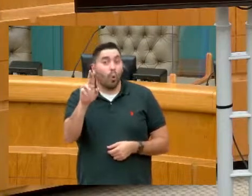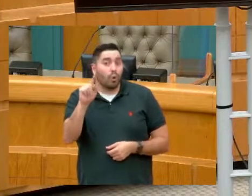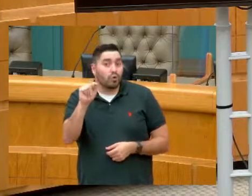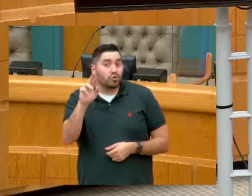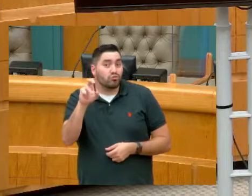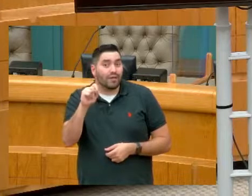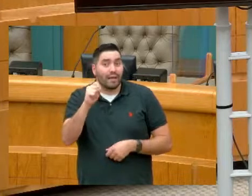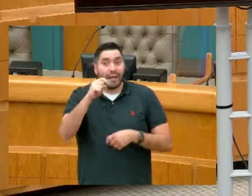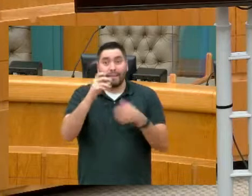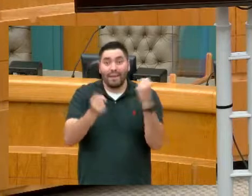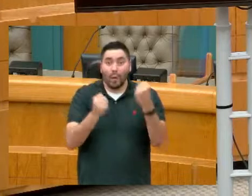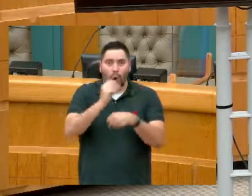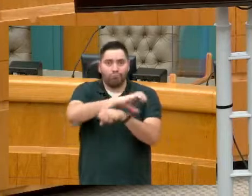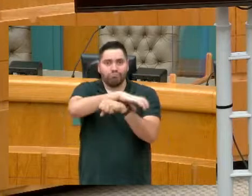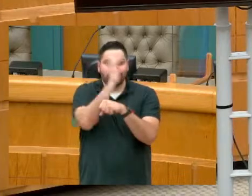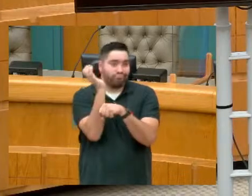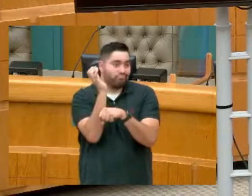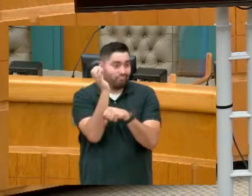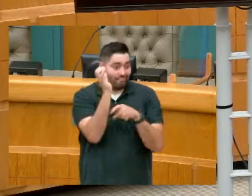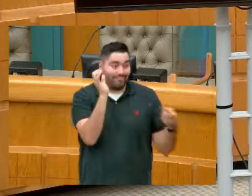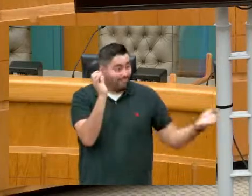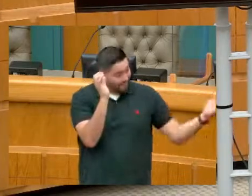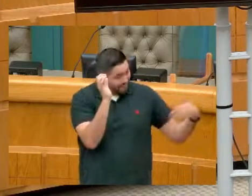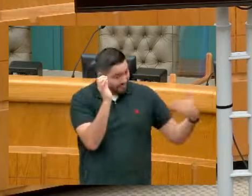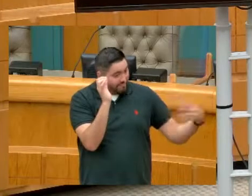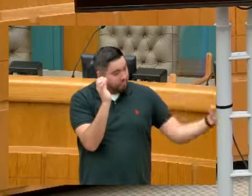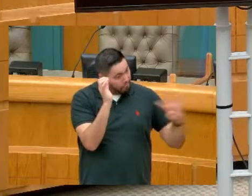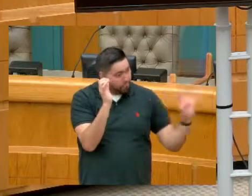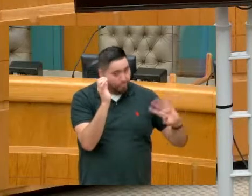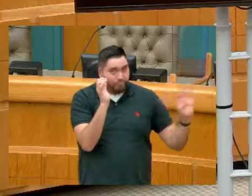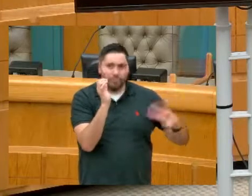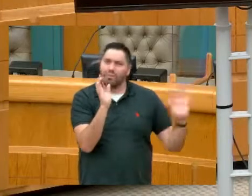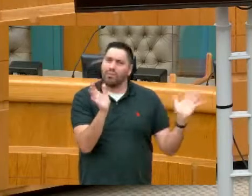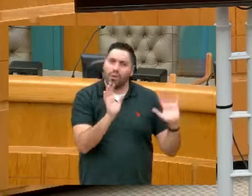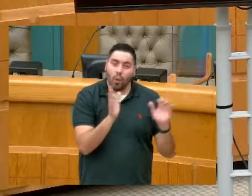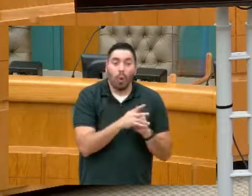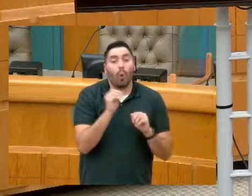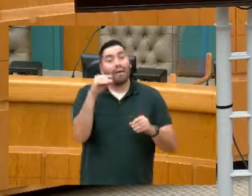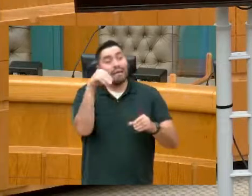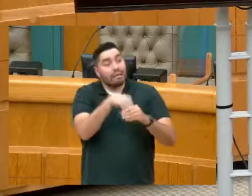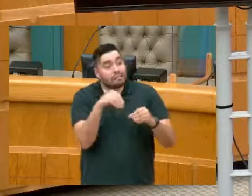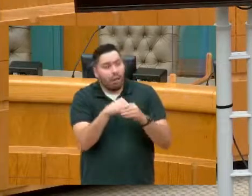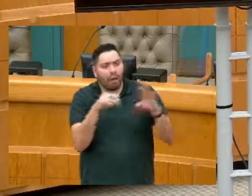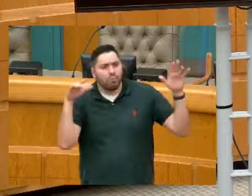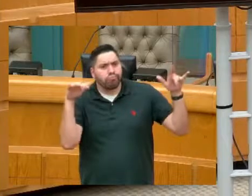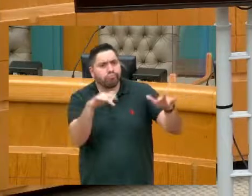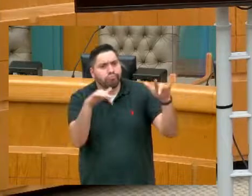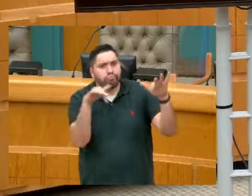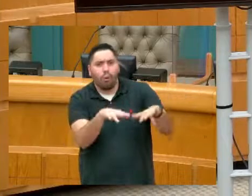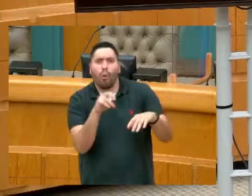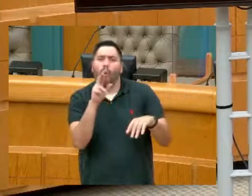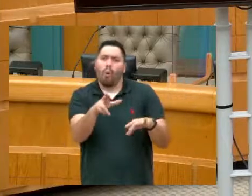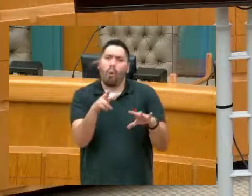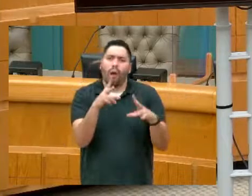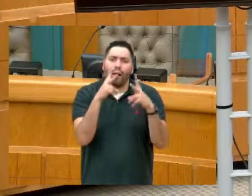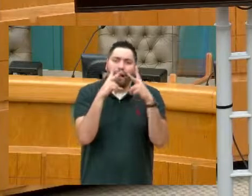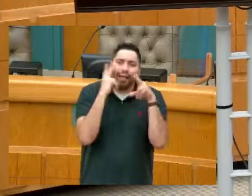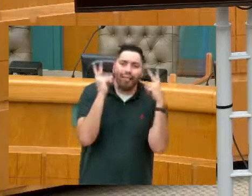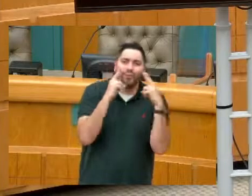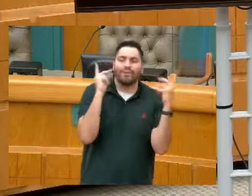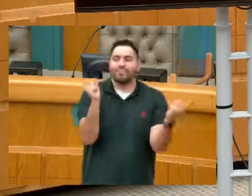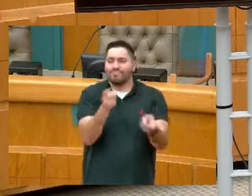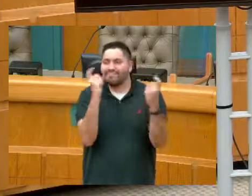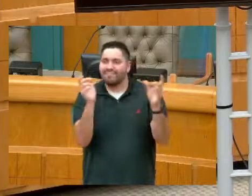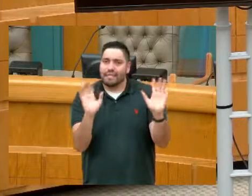risk. For those in the higher risk activities, that's the top one, it's going to look just like the traditional Halloween.